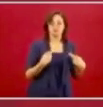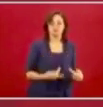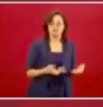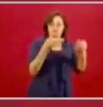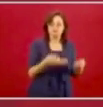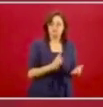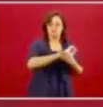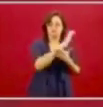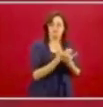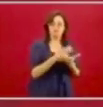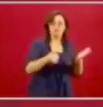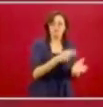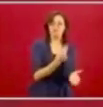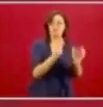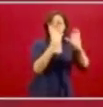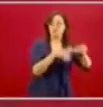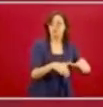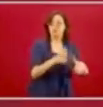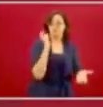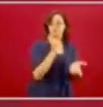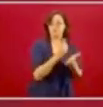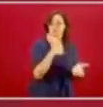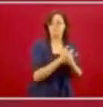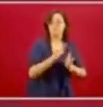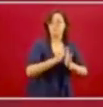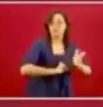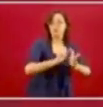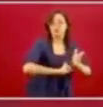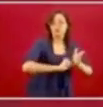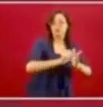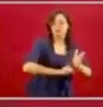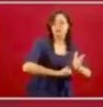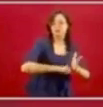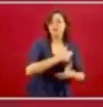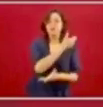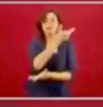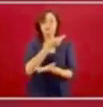are very different to those